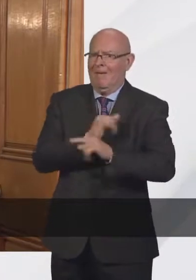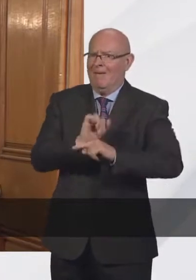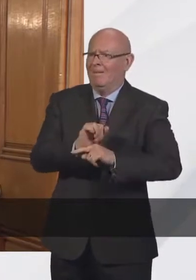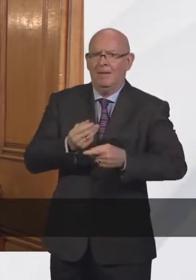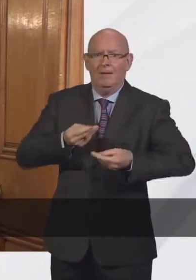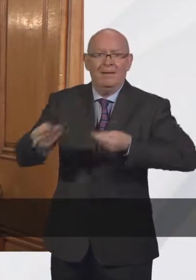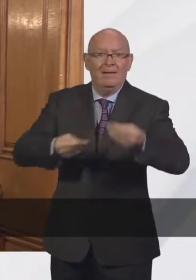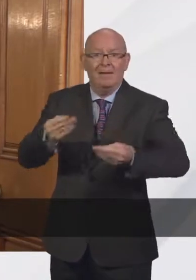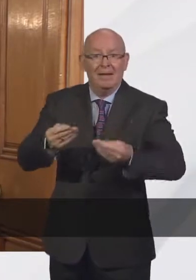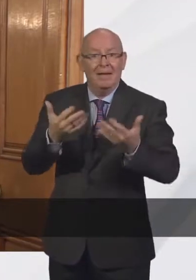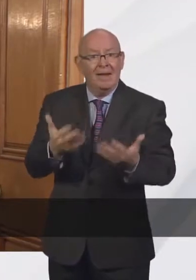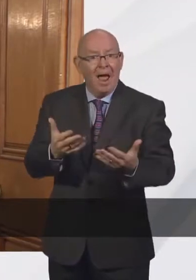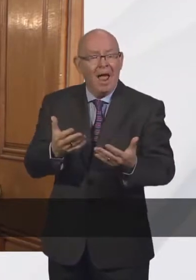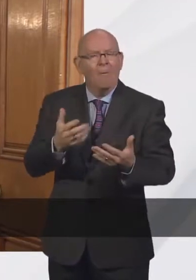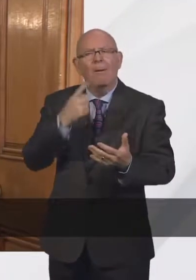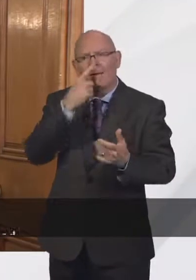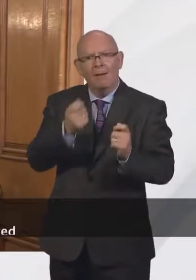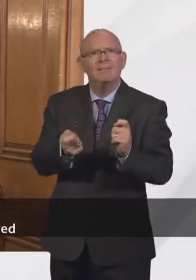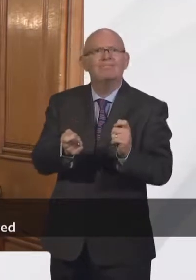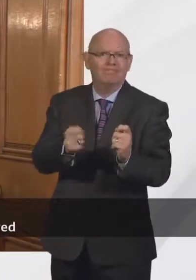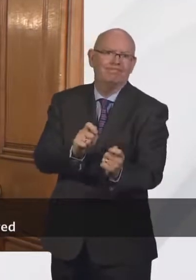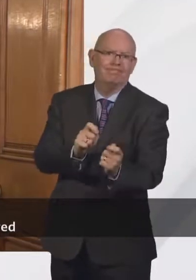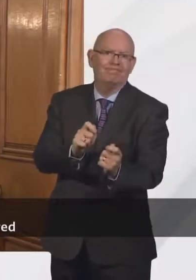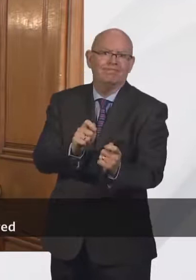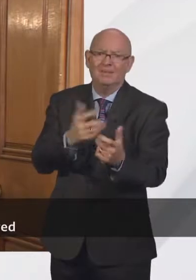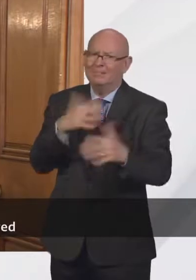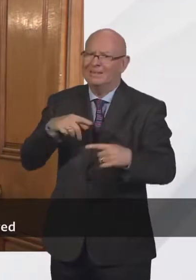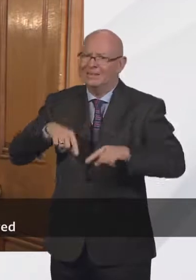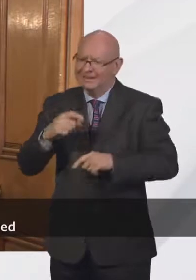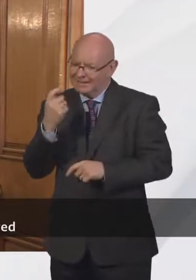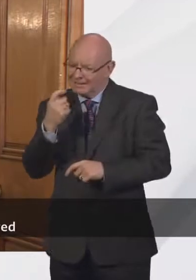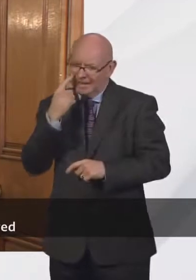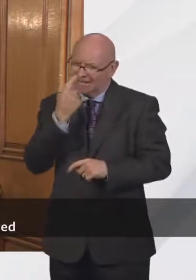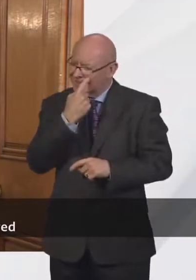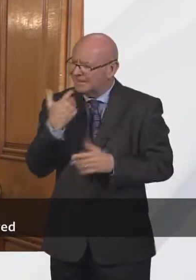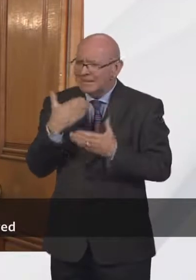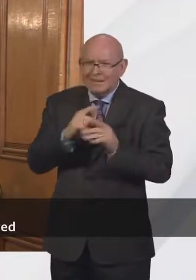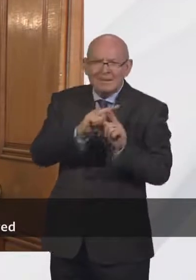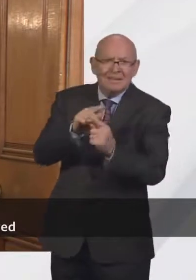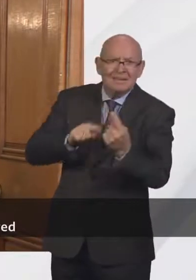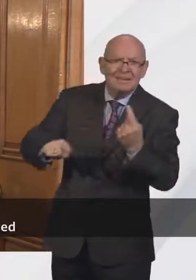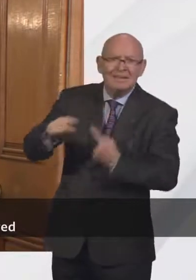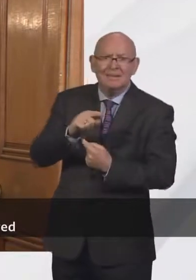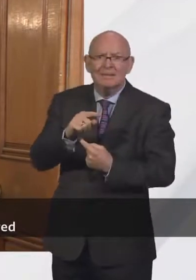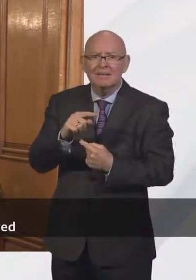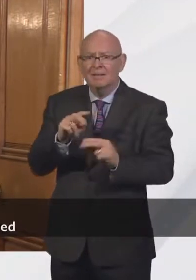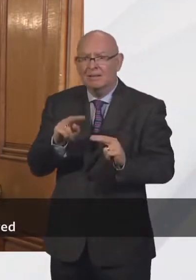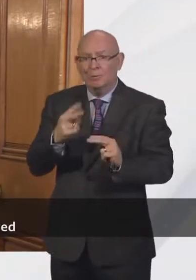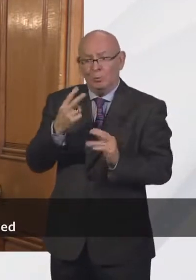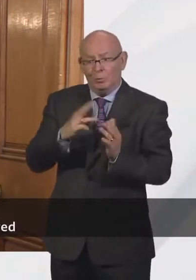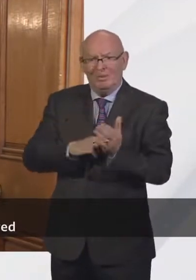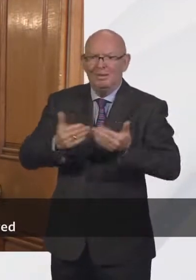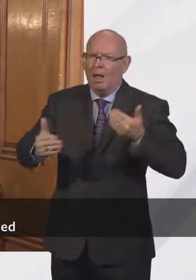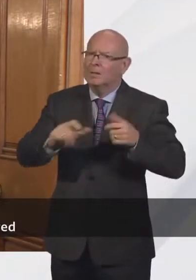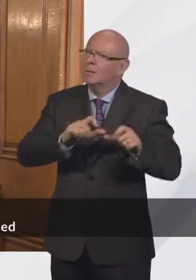stay 2 metres apart. That means staying 1 metre apart plus mitigations which reduce the